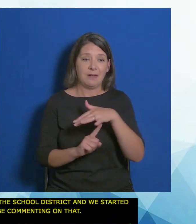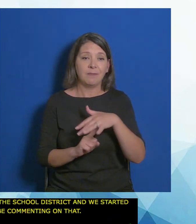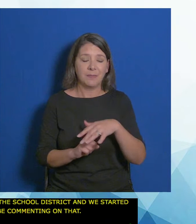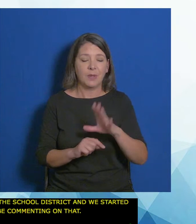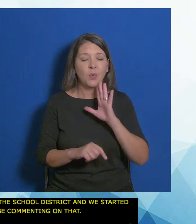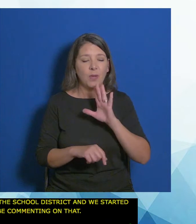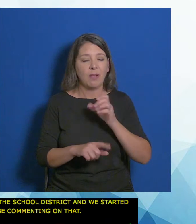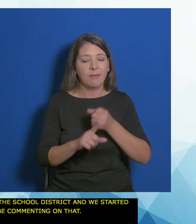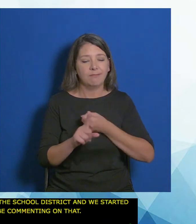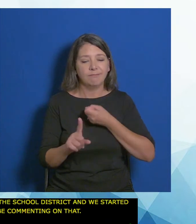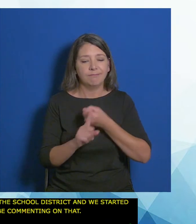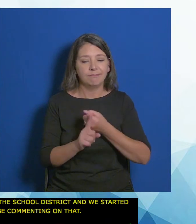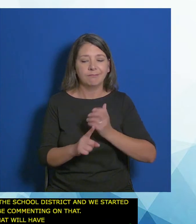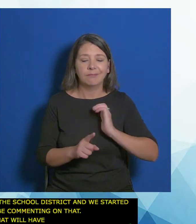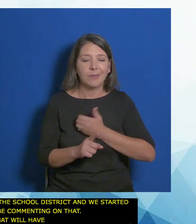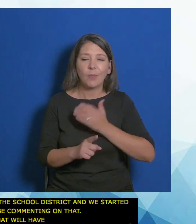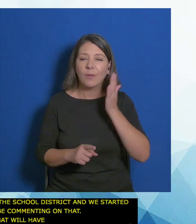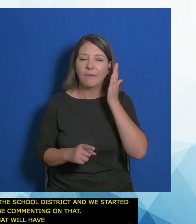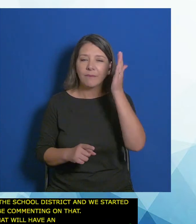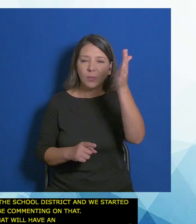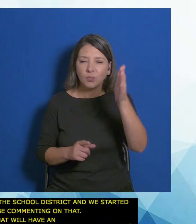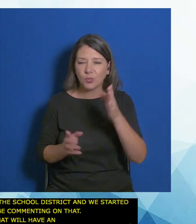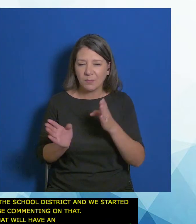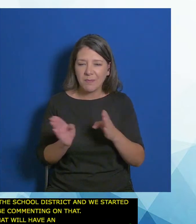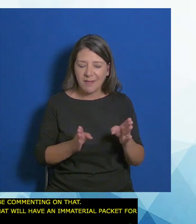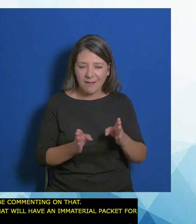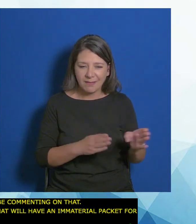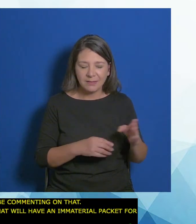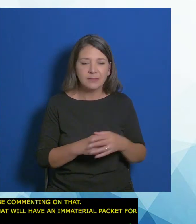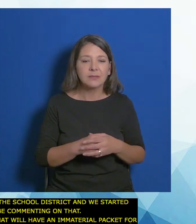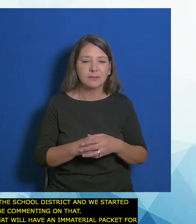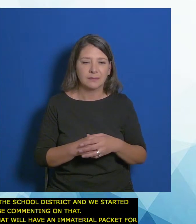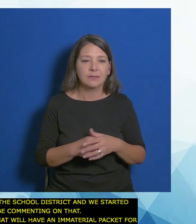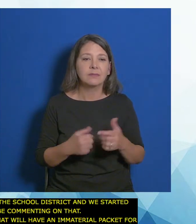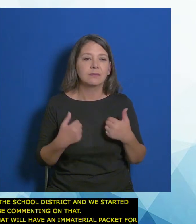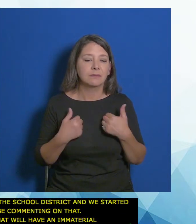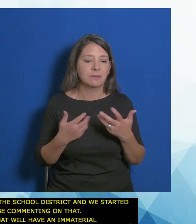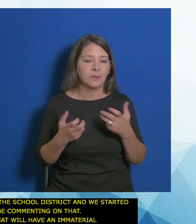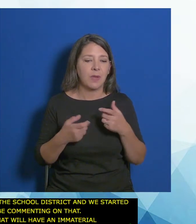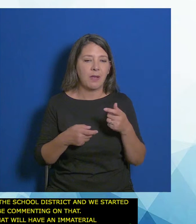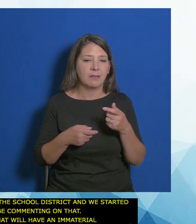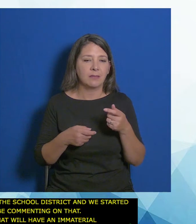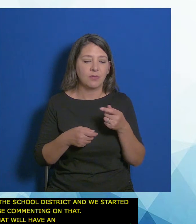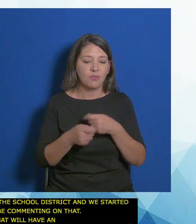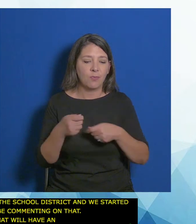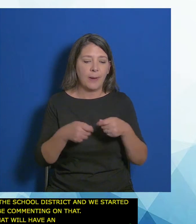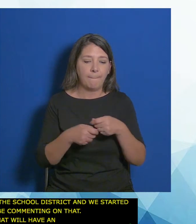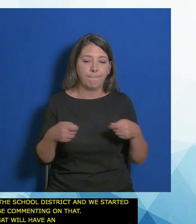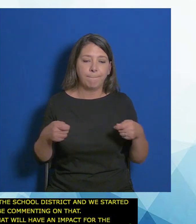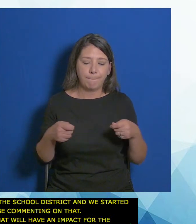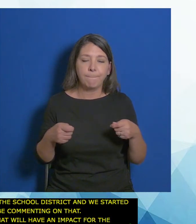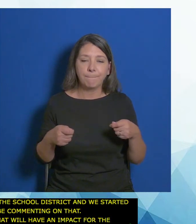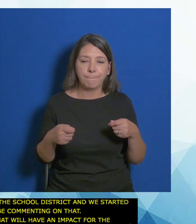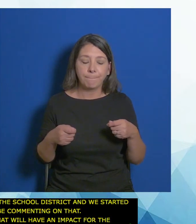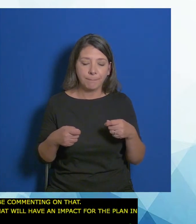the future. Now, I want to wrap up with one final thought.